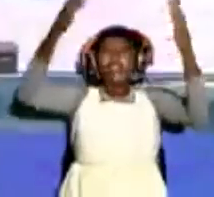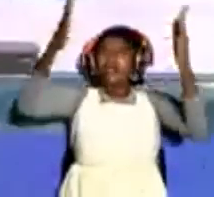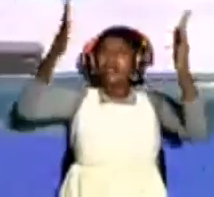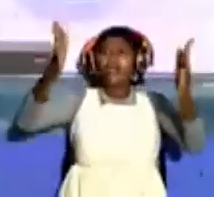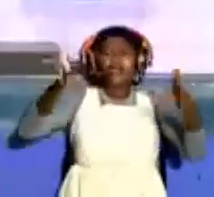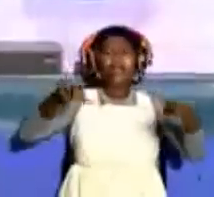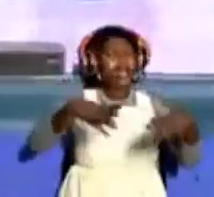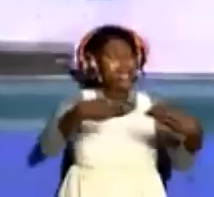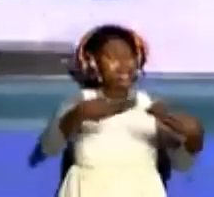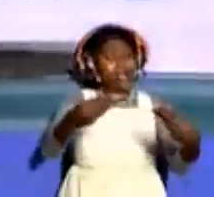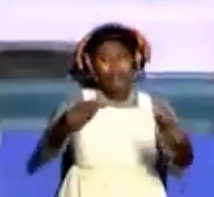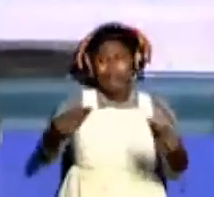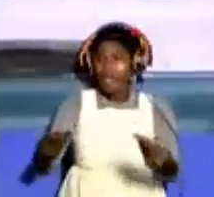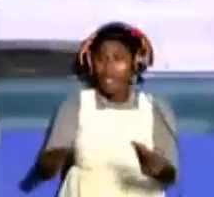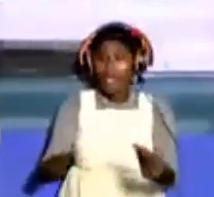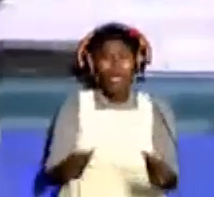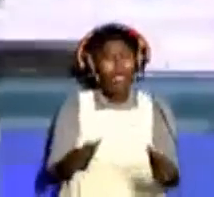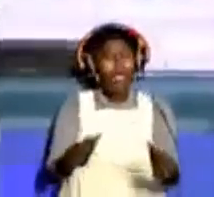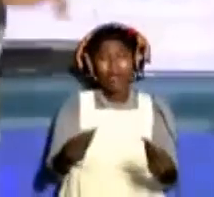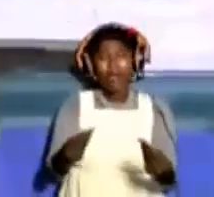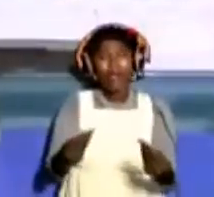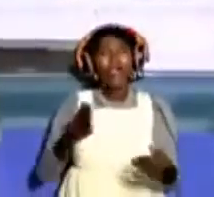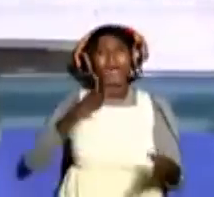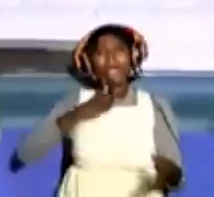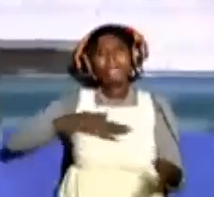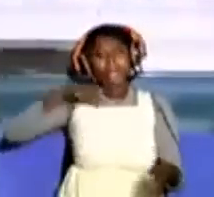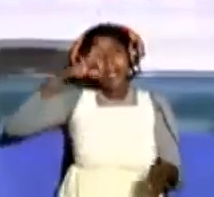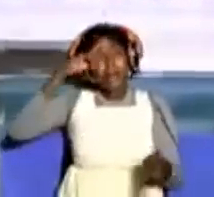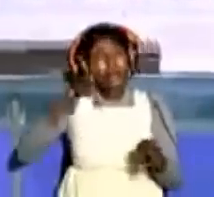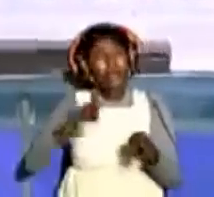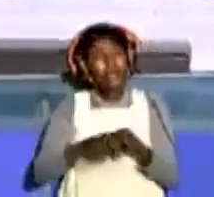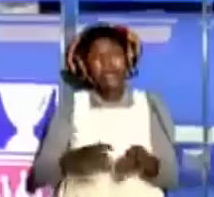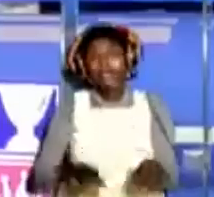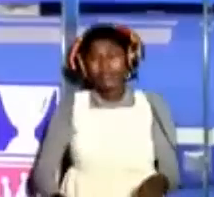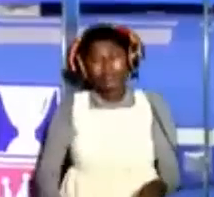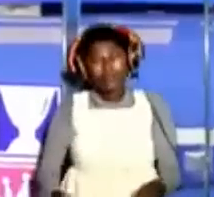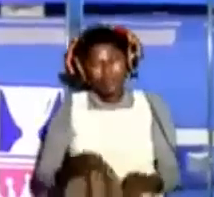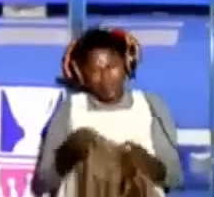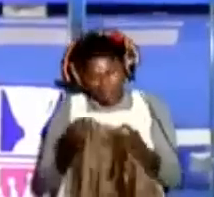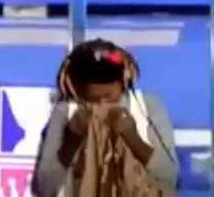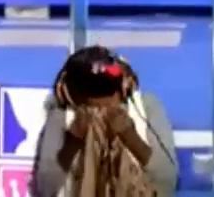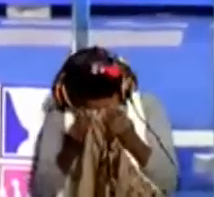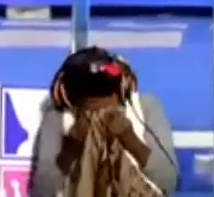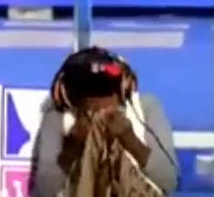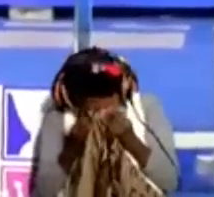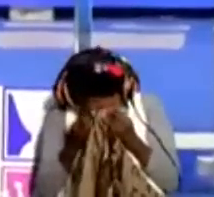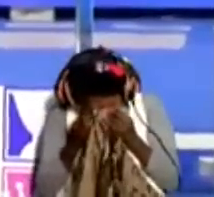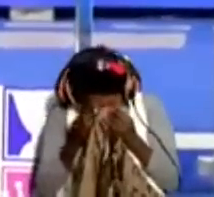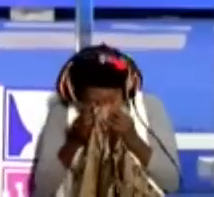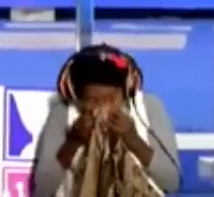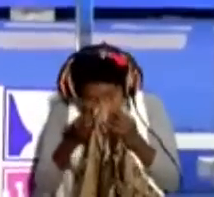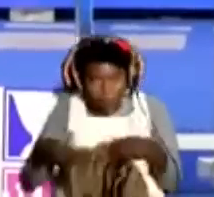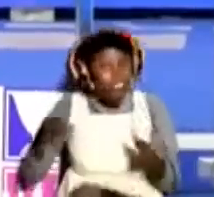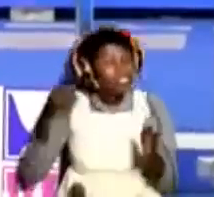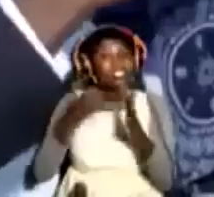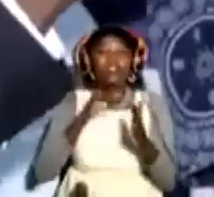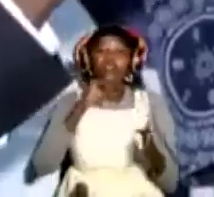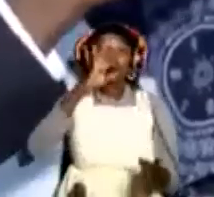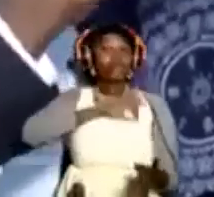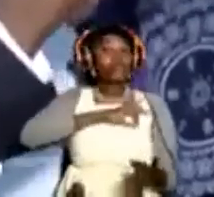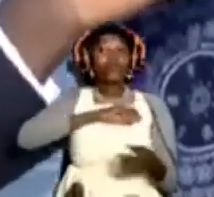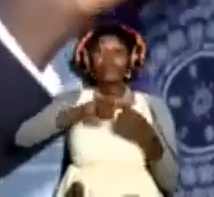higher ground. My brother, it does not pay me to look back.